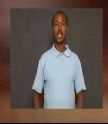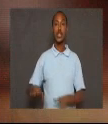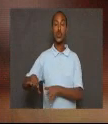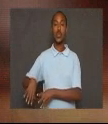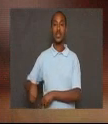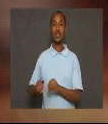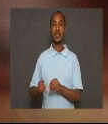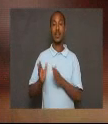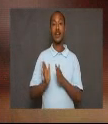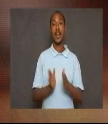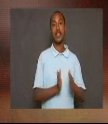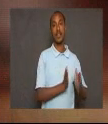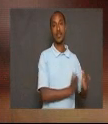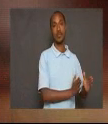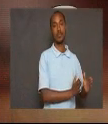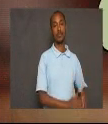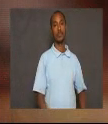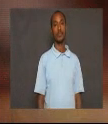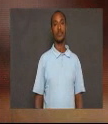Students, let's get ready.